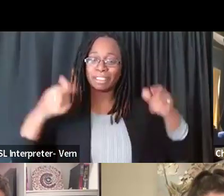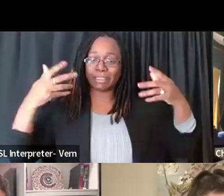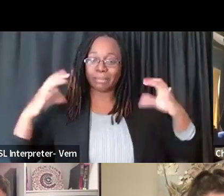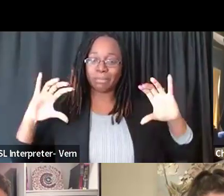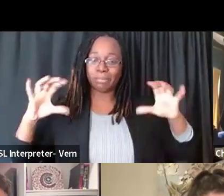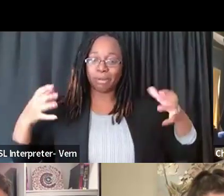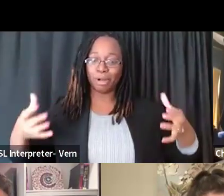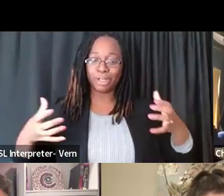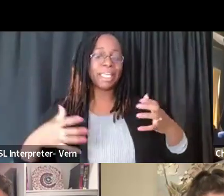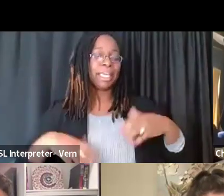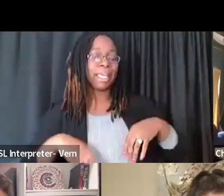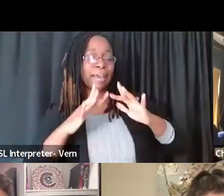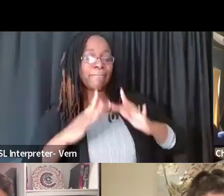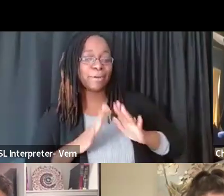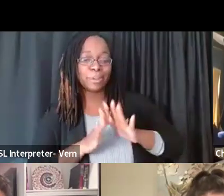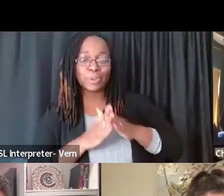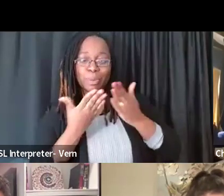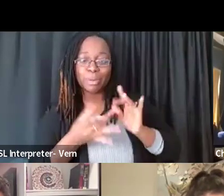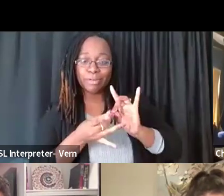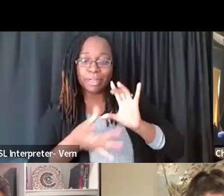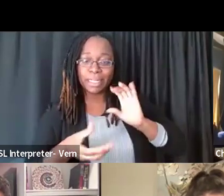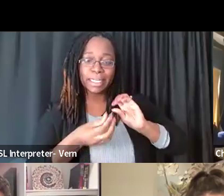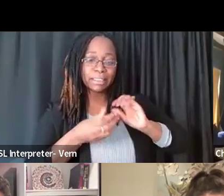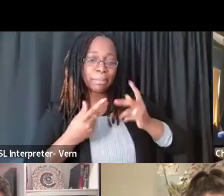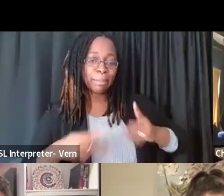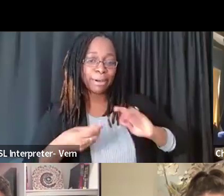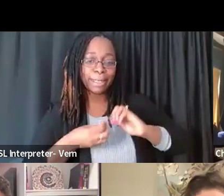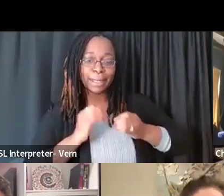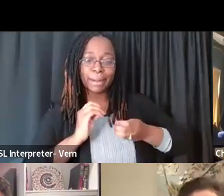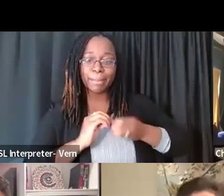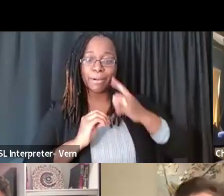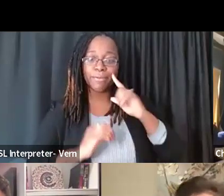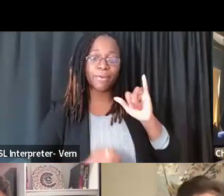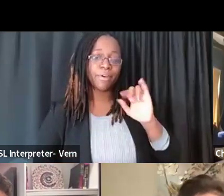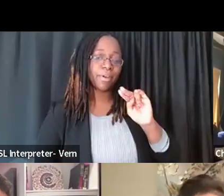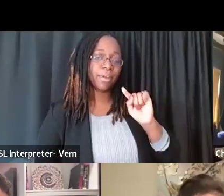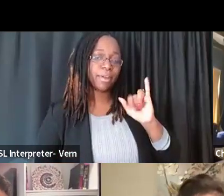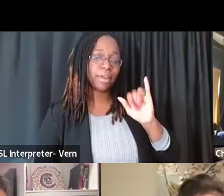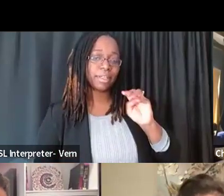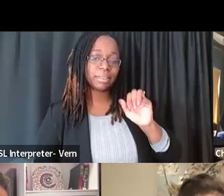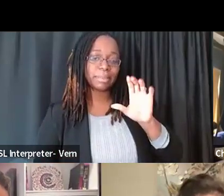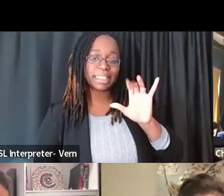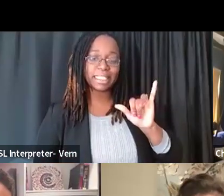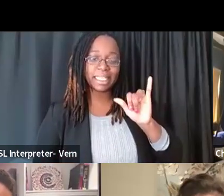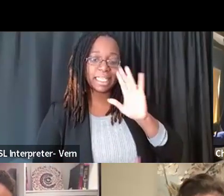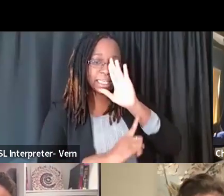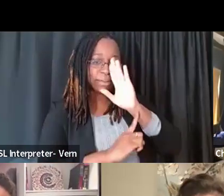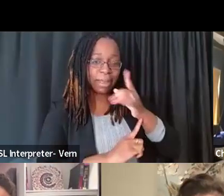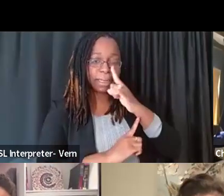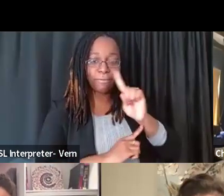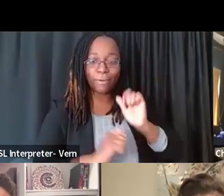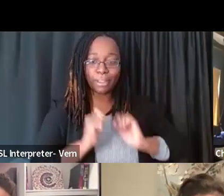intimacy directing for theater. And we are so excited to have you here today. We have a great lineup by some of the